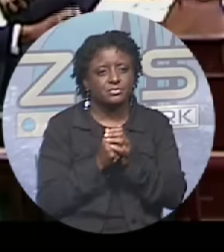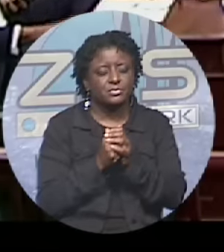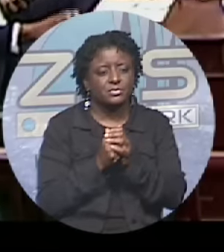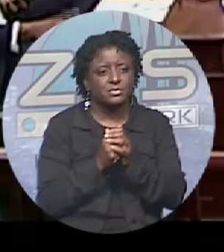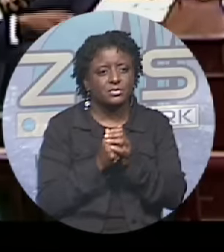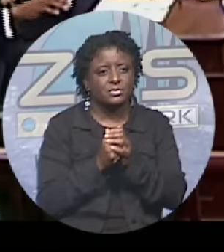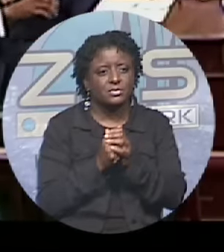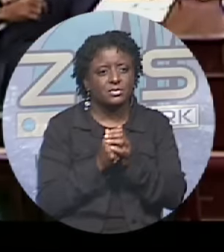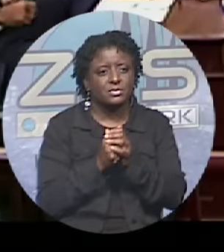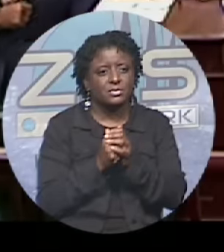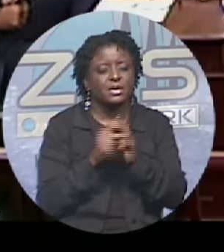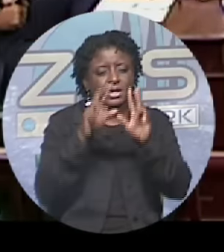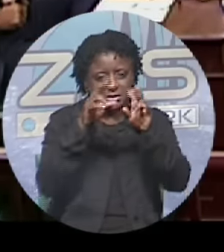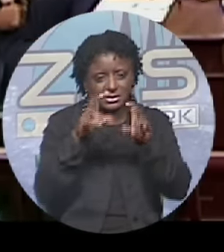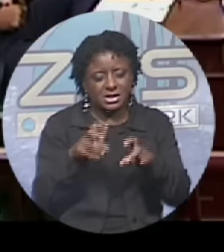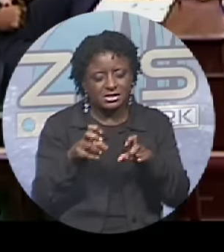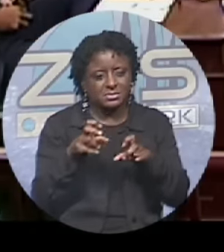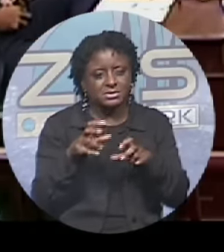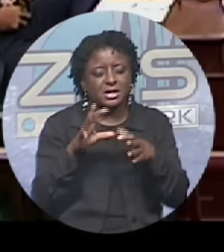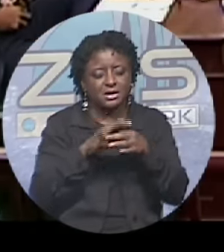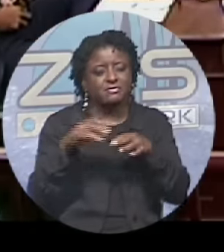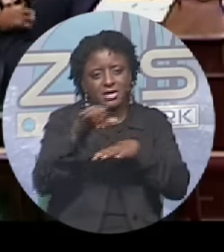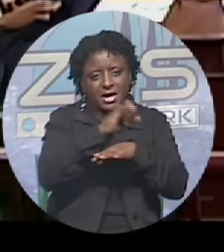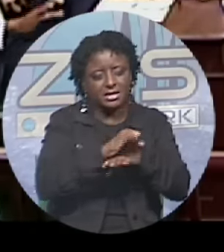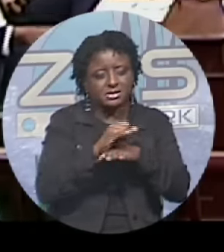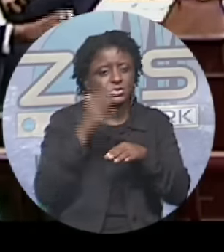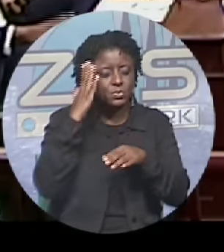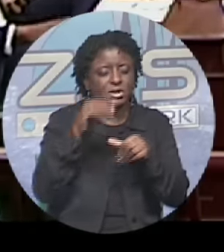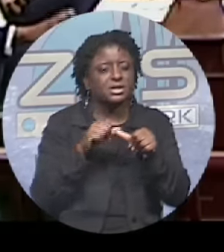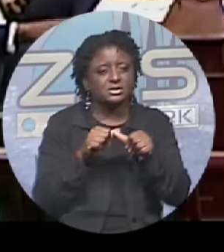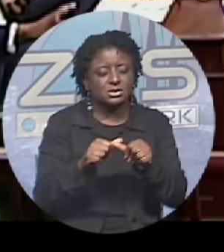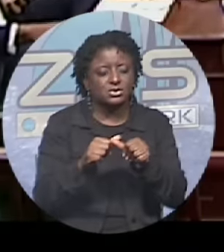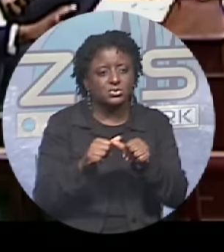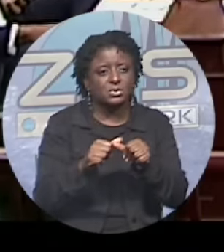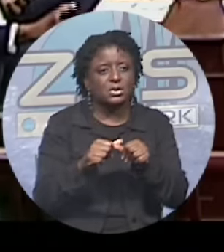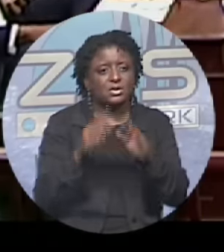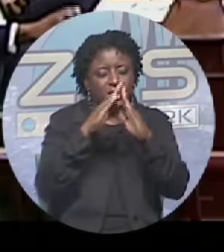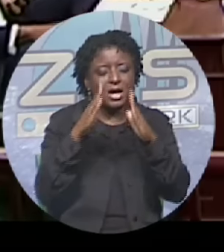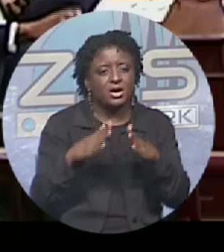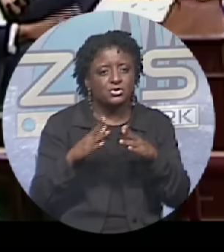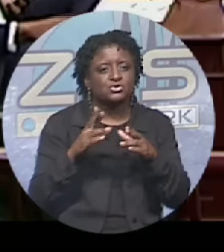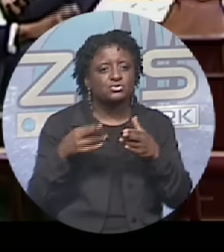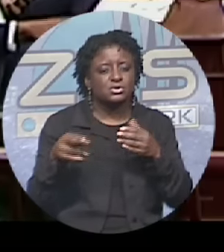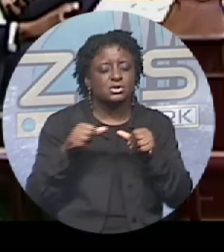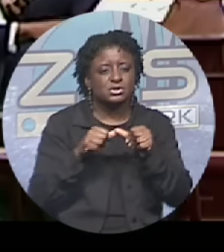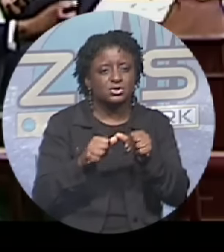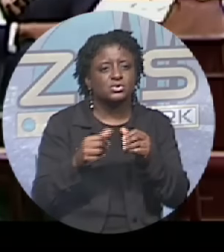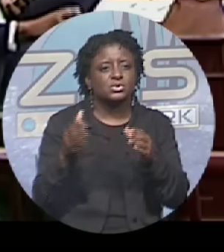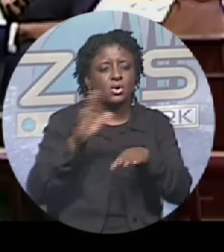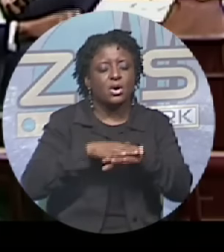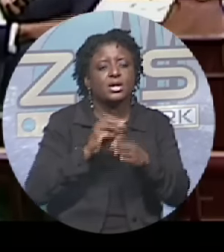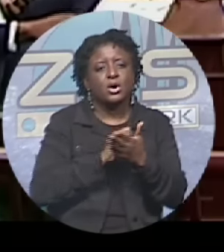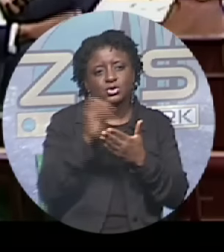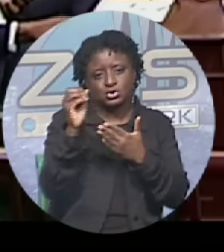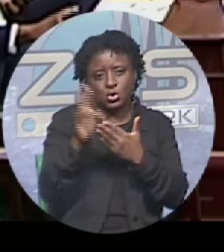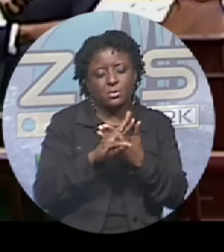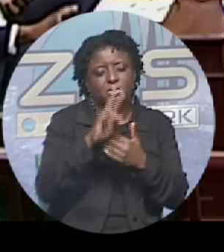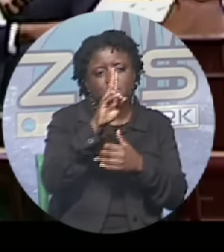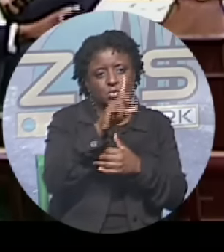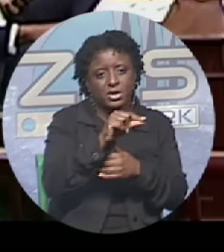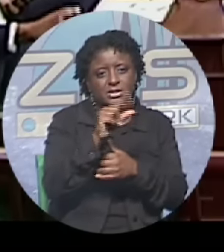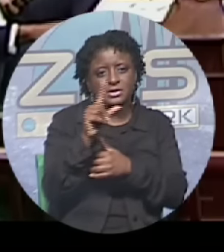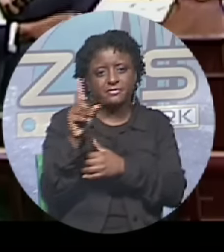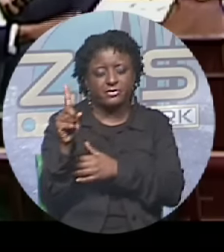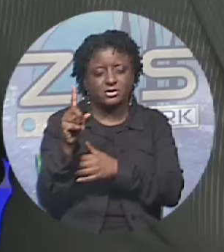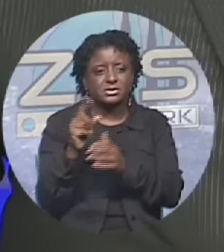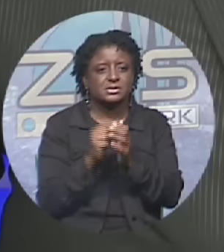will continue. Meantime, the House of Assembly resumes on October 21st. Janae Noel Ferguson, ZNS